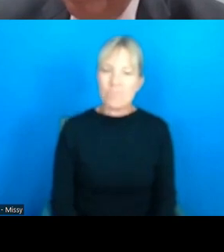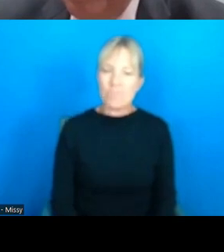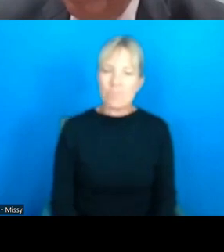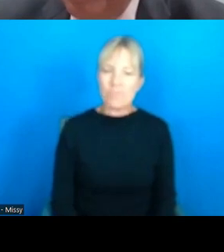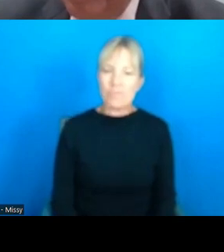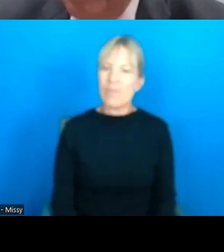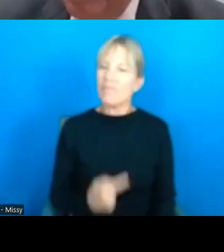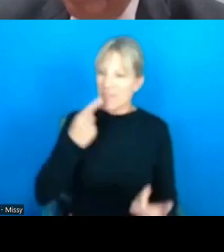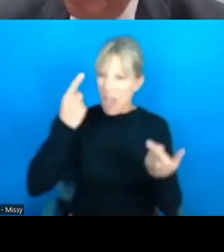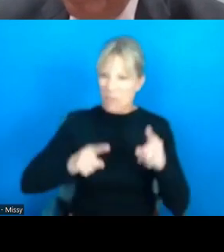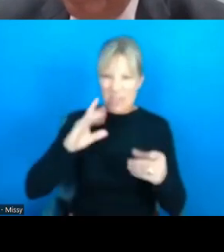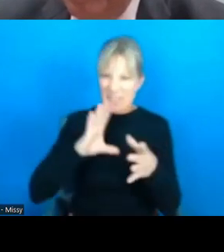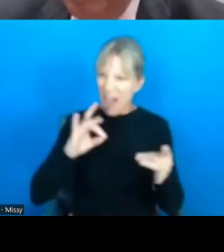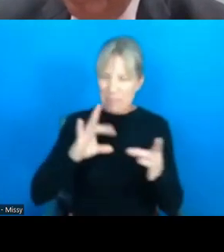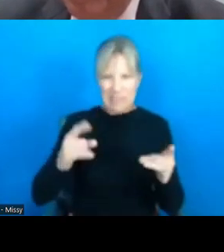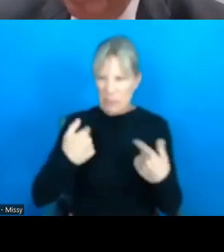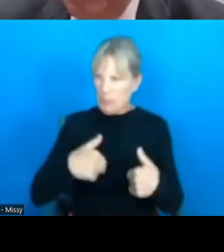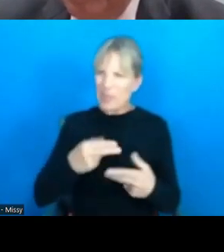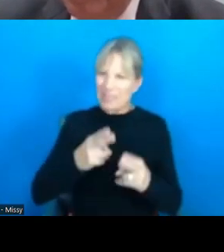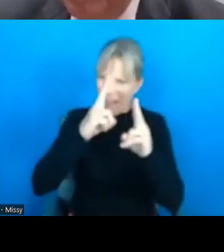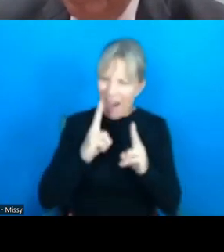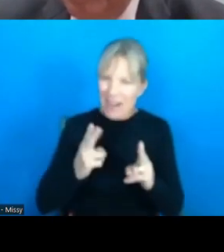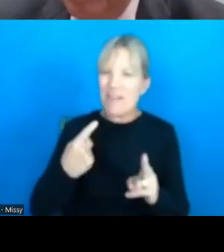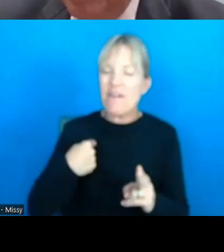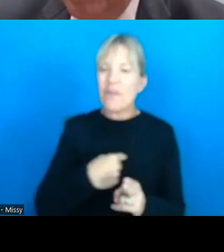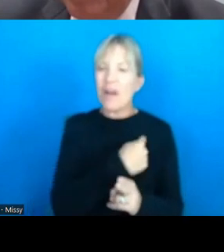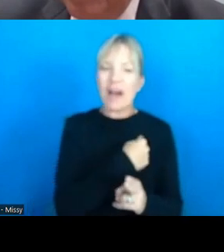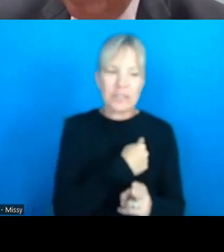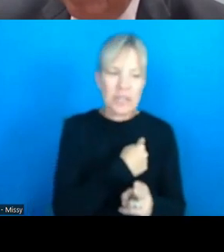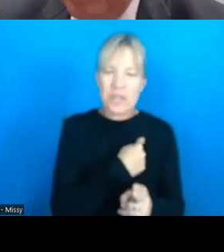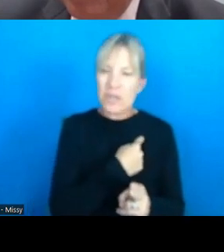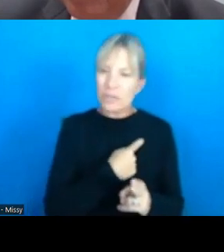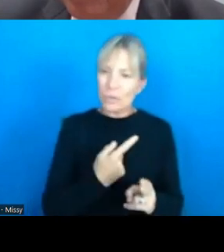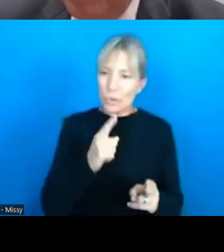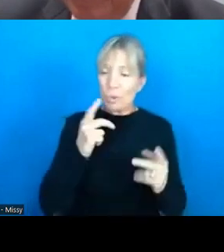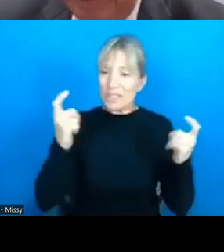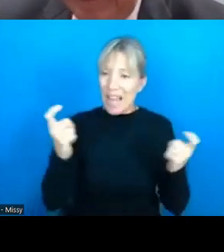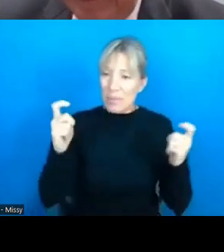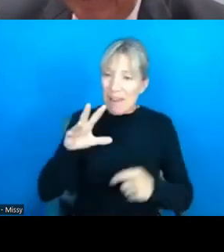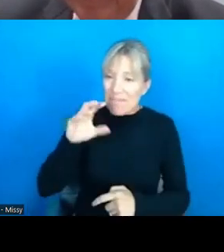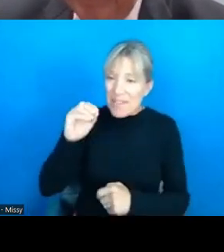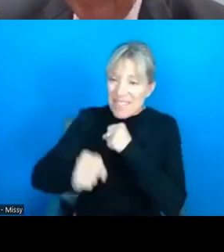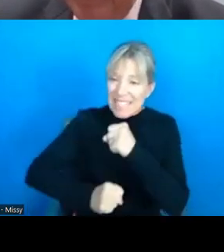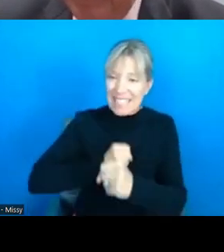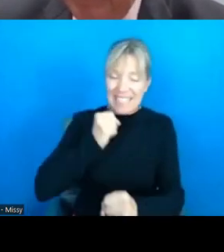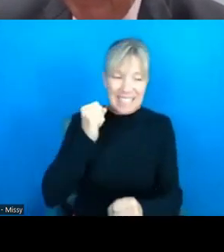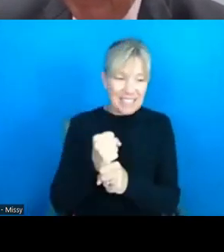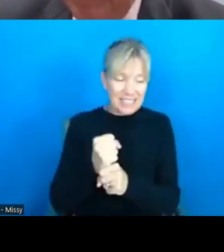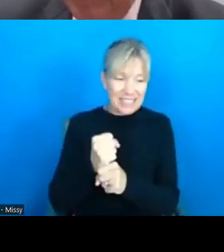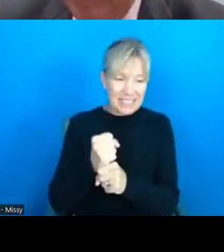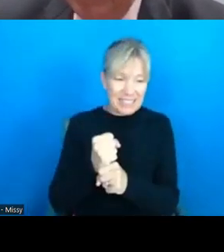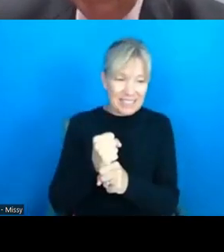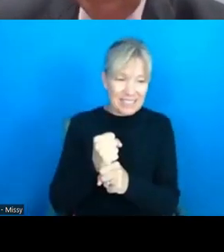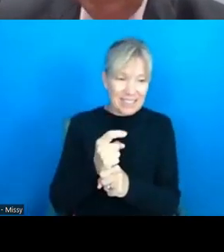comments about how much of an honor it is for us to be celebrating 50 years of the